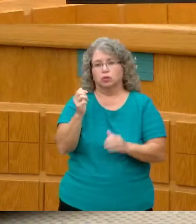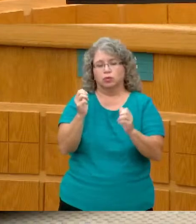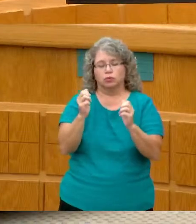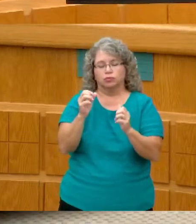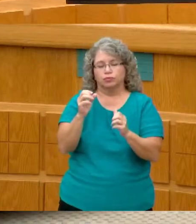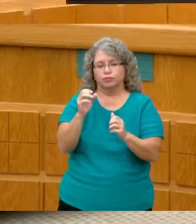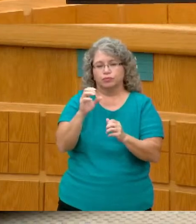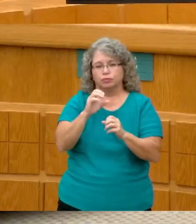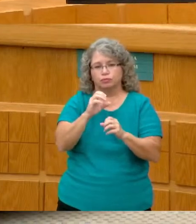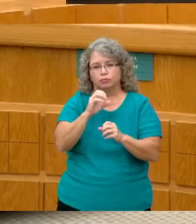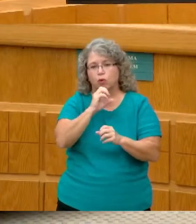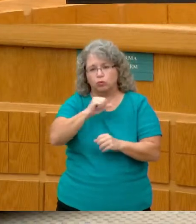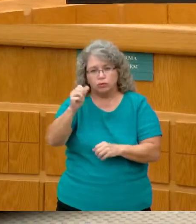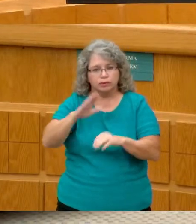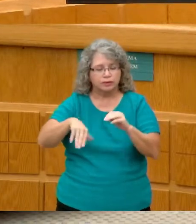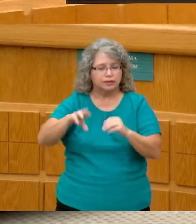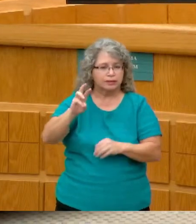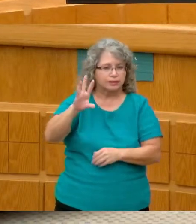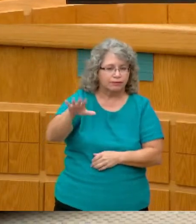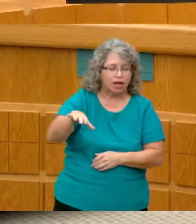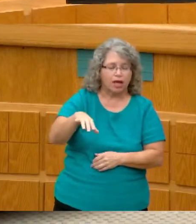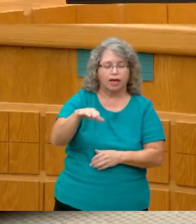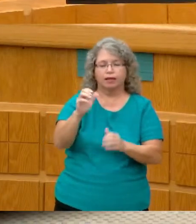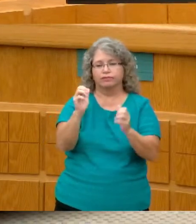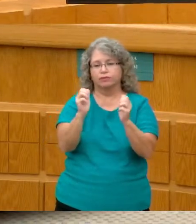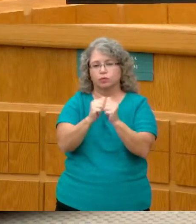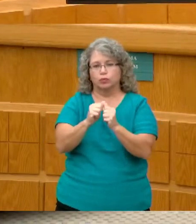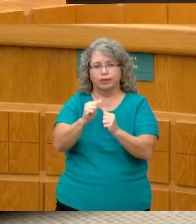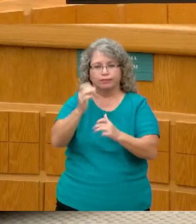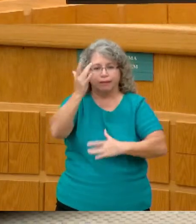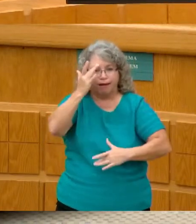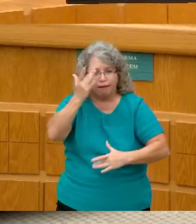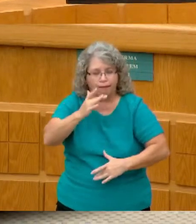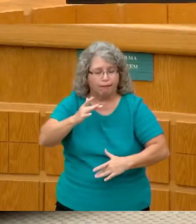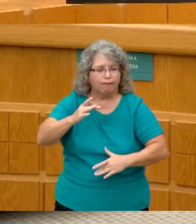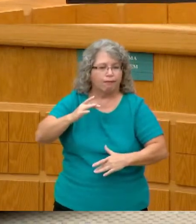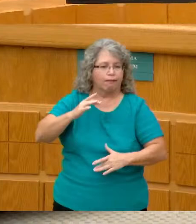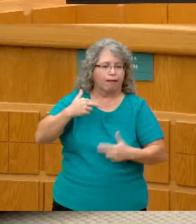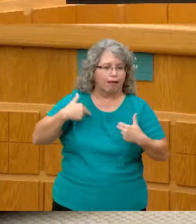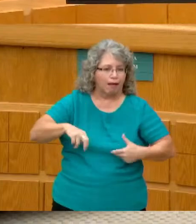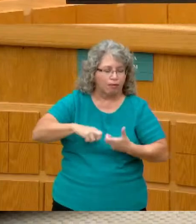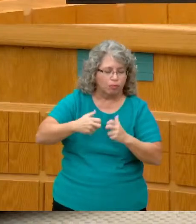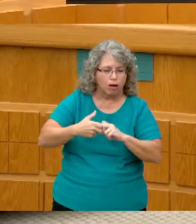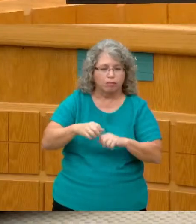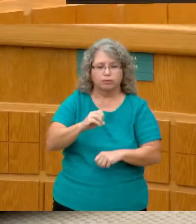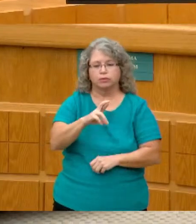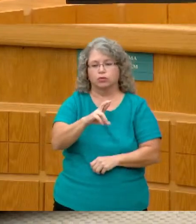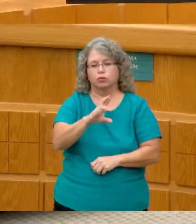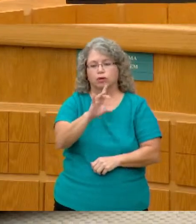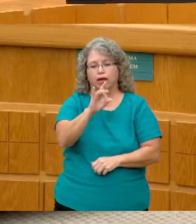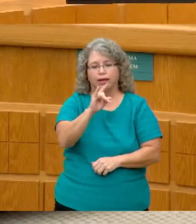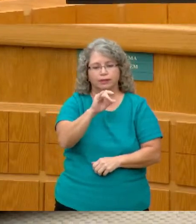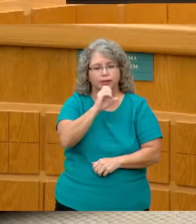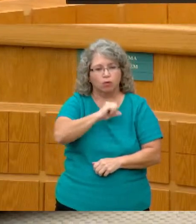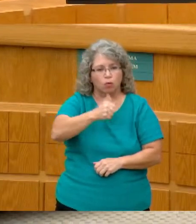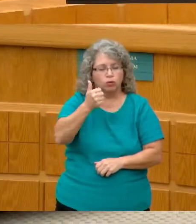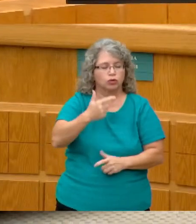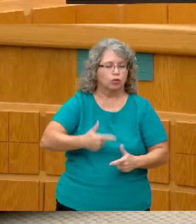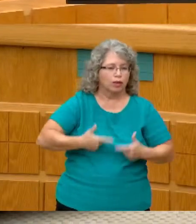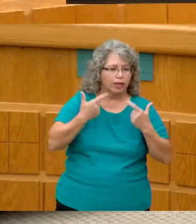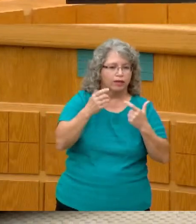long-term care facility, or you can be 18 and older who live or work in a high-risk area.